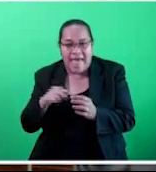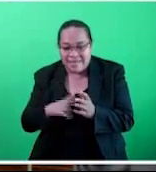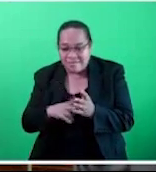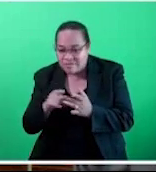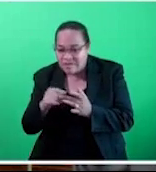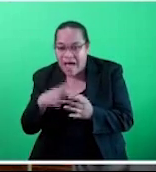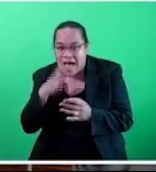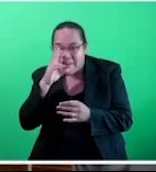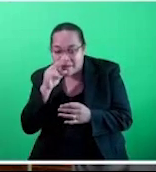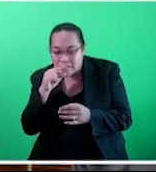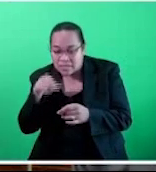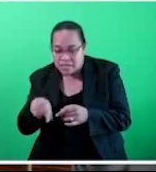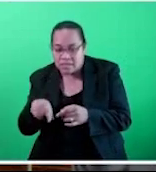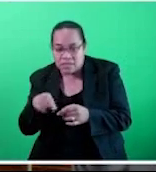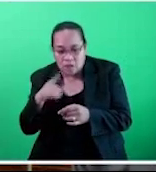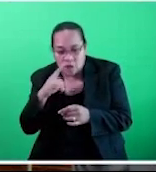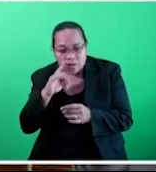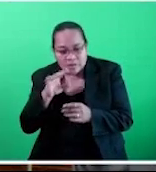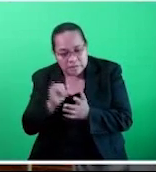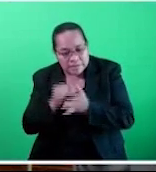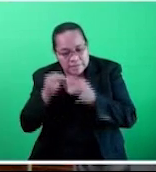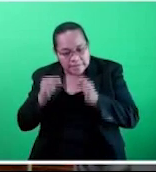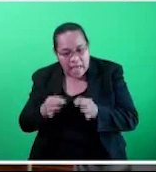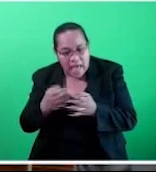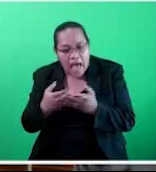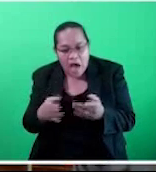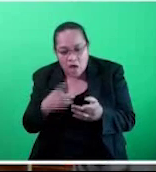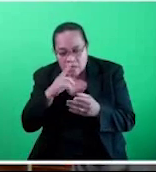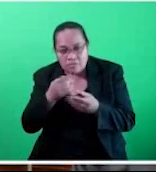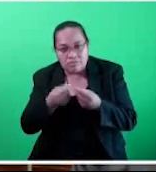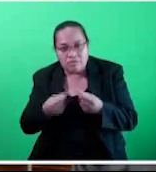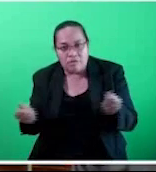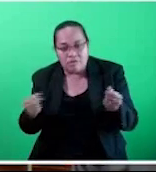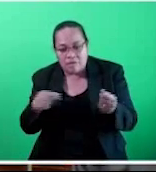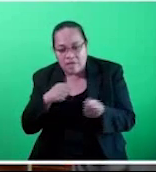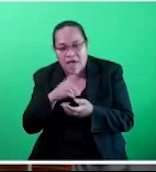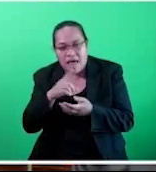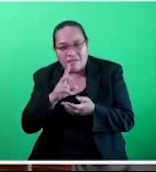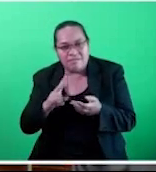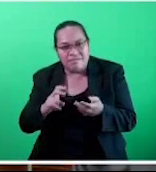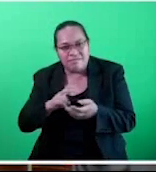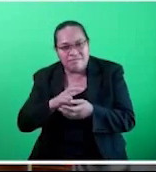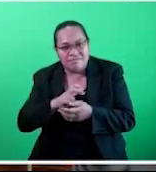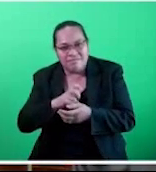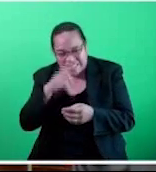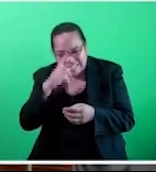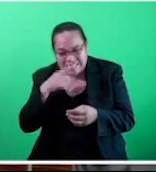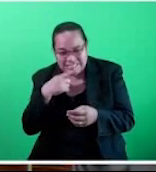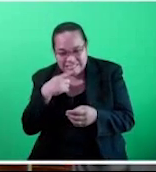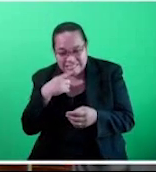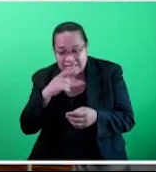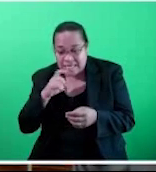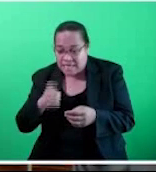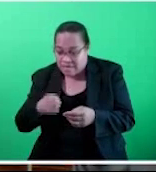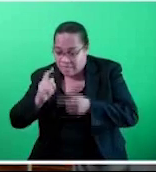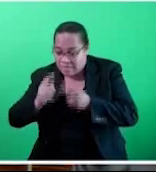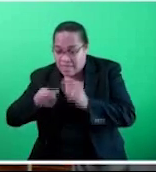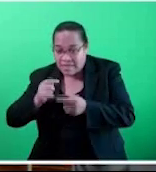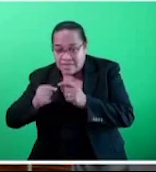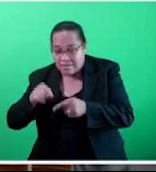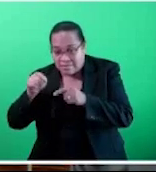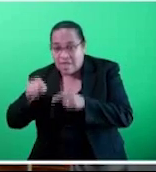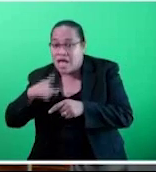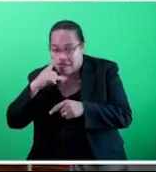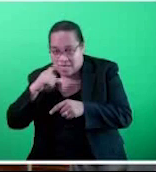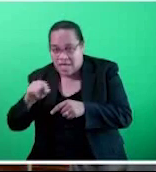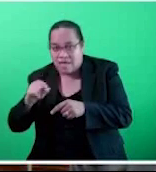susceptibility is then determined to help clinicians treat the infection appropriately and successfully. These testing capabilities are